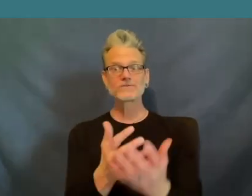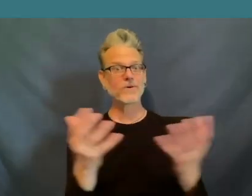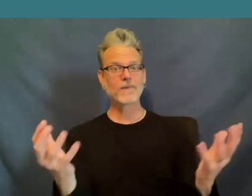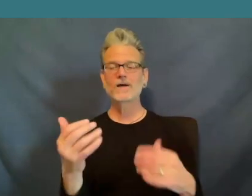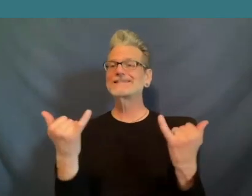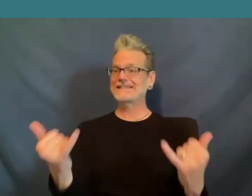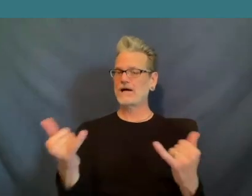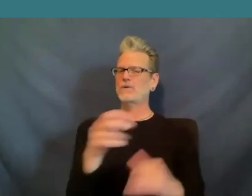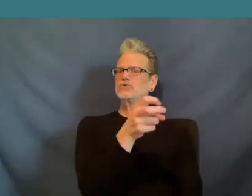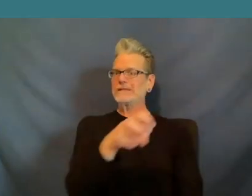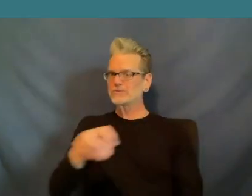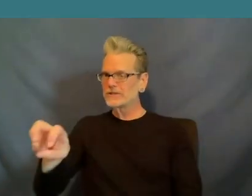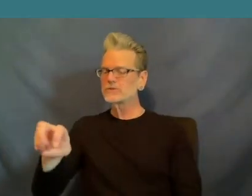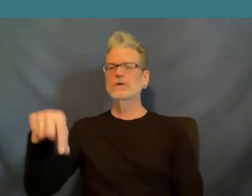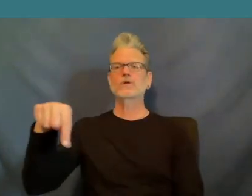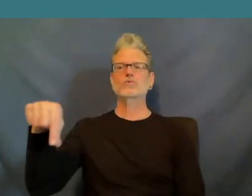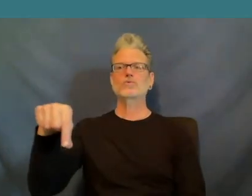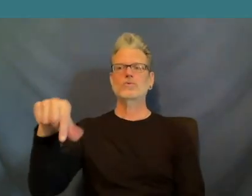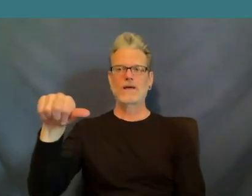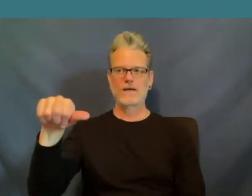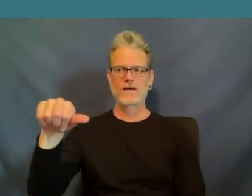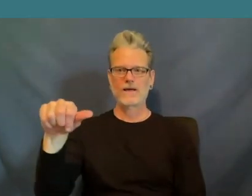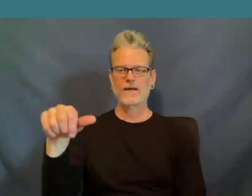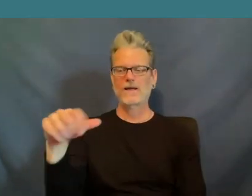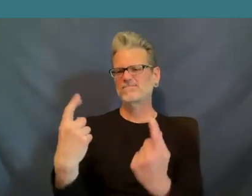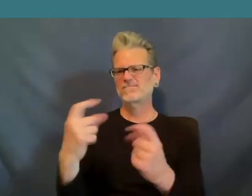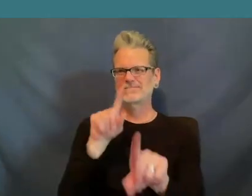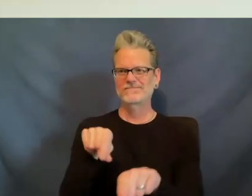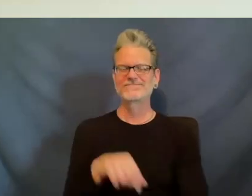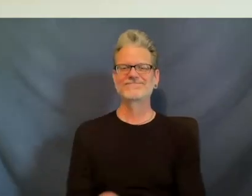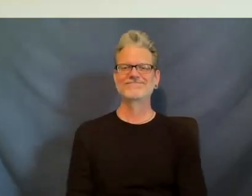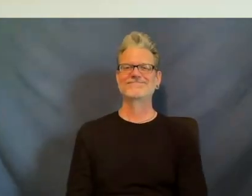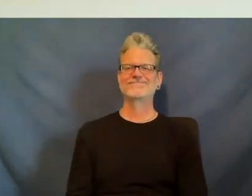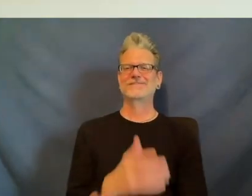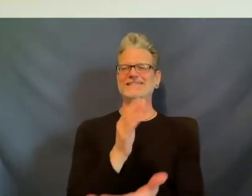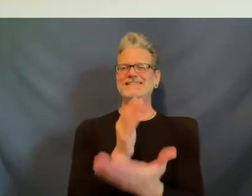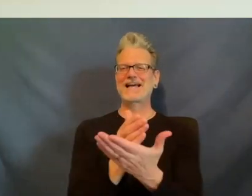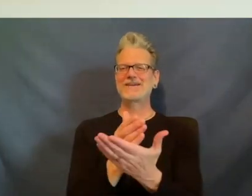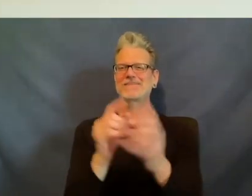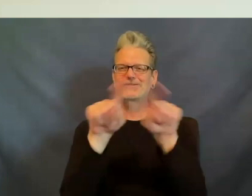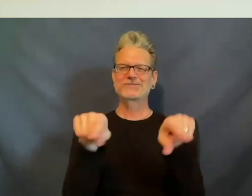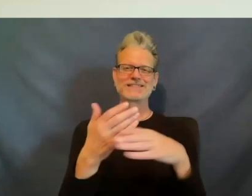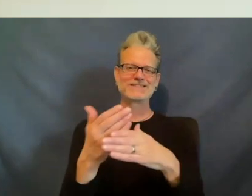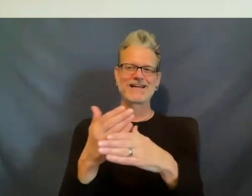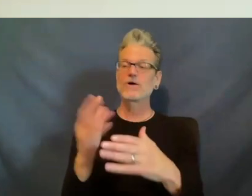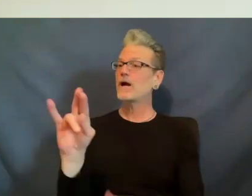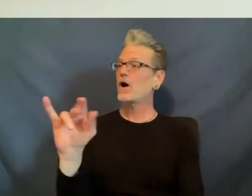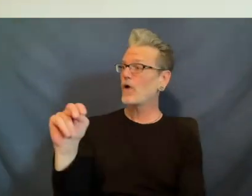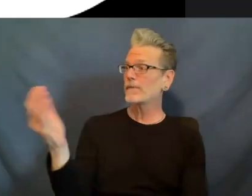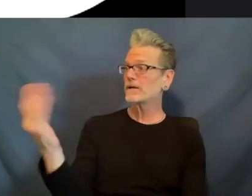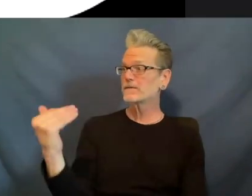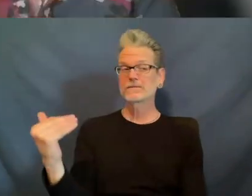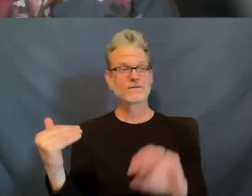to transition to our Q&A. So I'm going to stop my screen share, and I'd like to invite Robin,